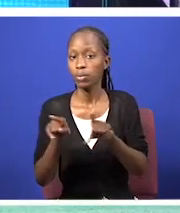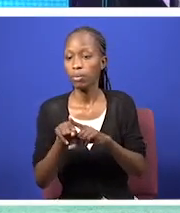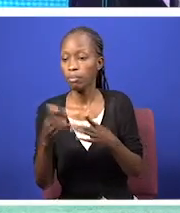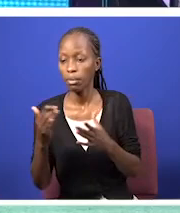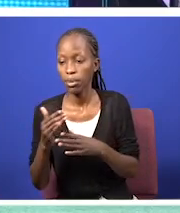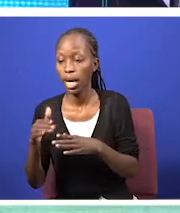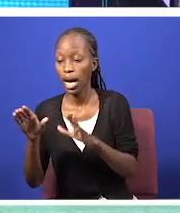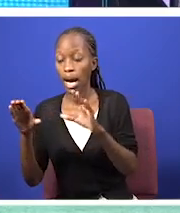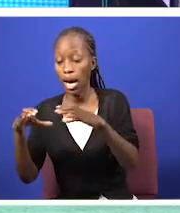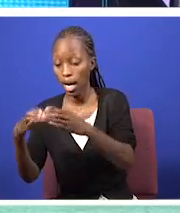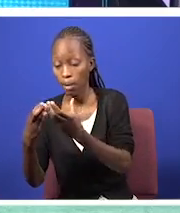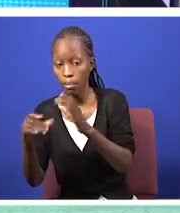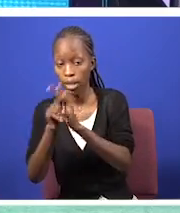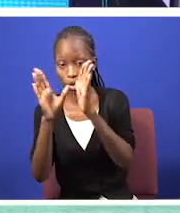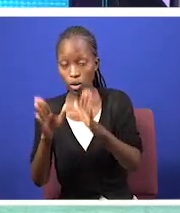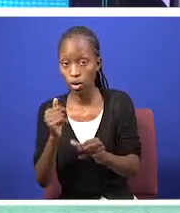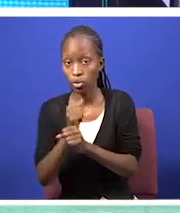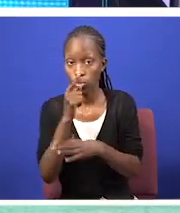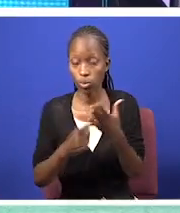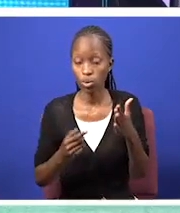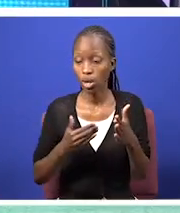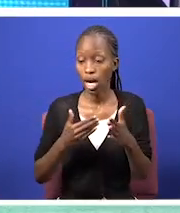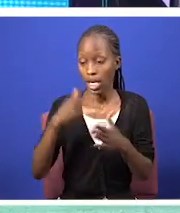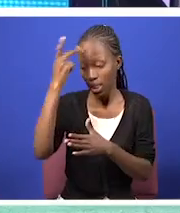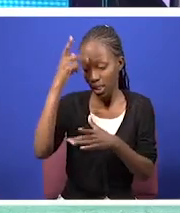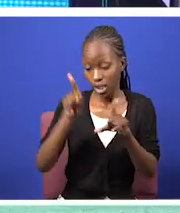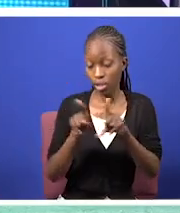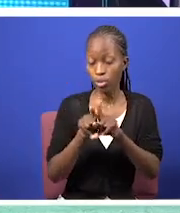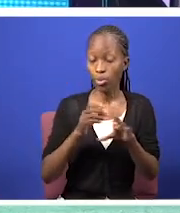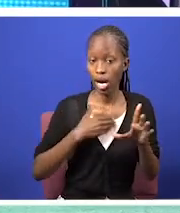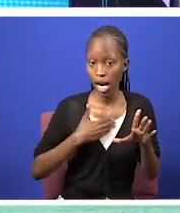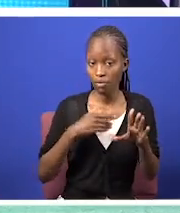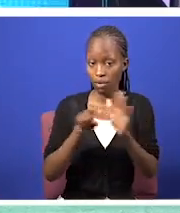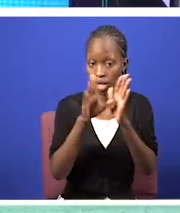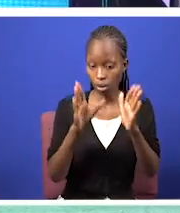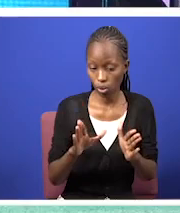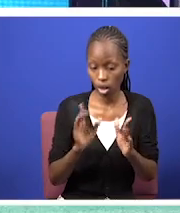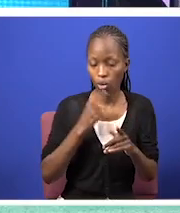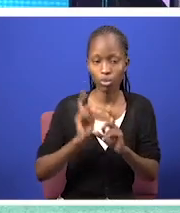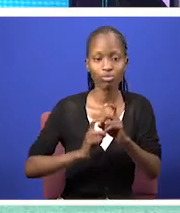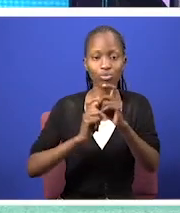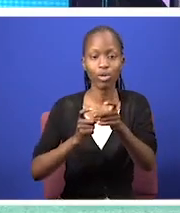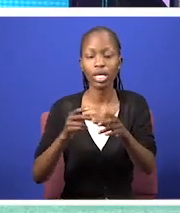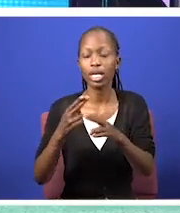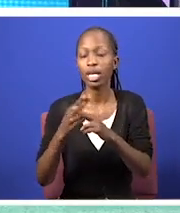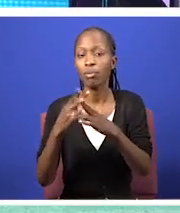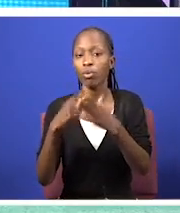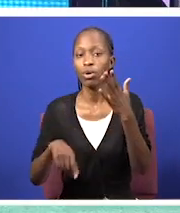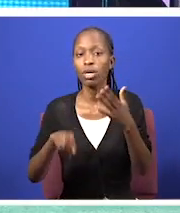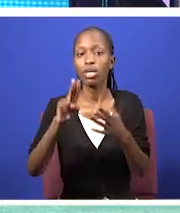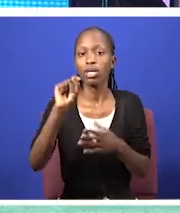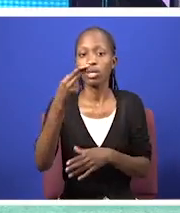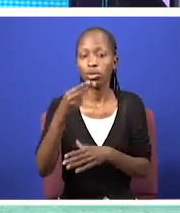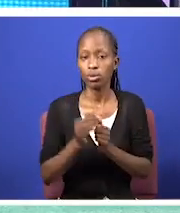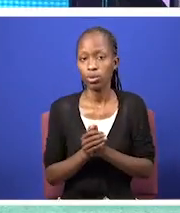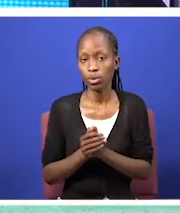is Drew Musioka. And in fact, Drew was given an award for 2021 being the